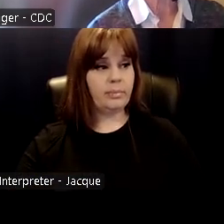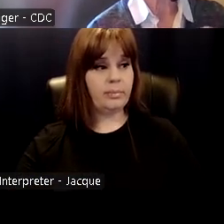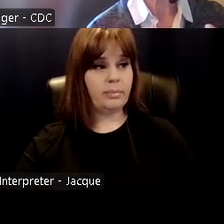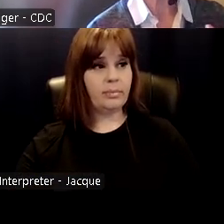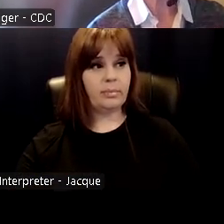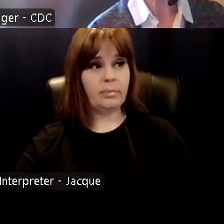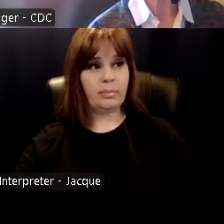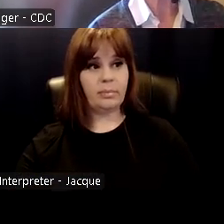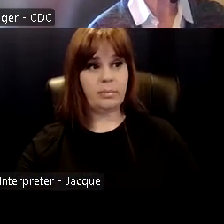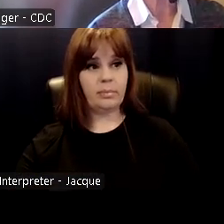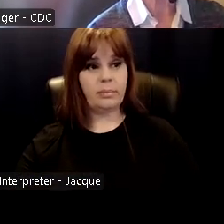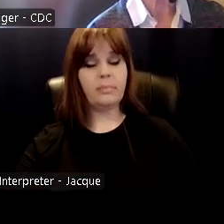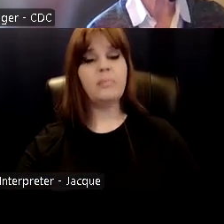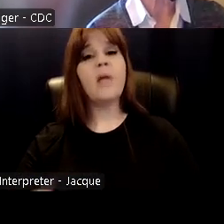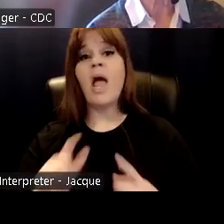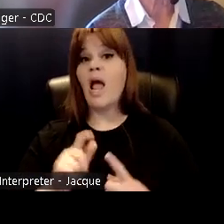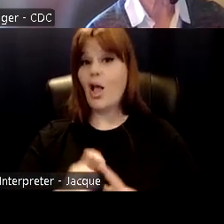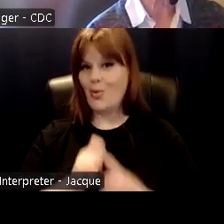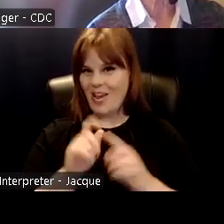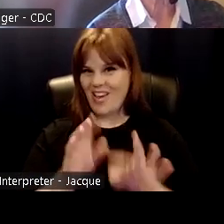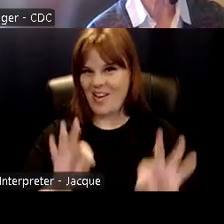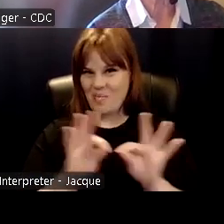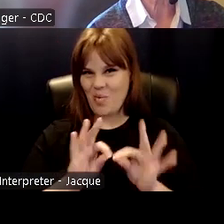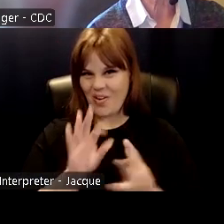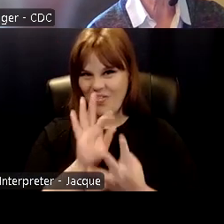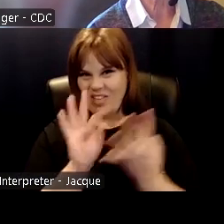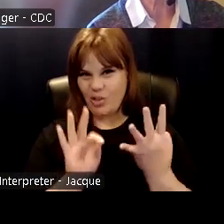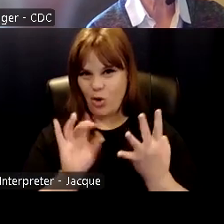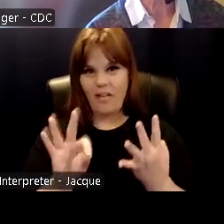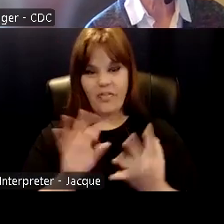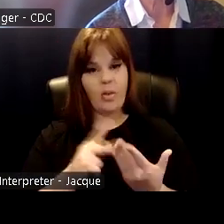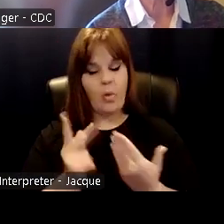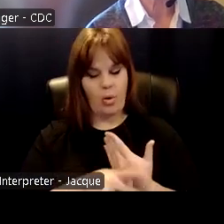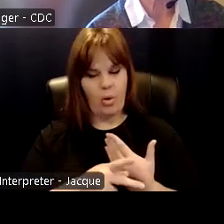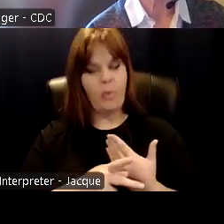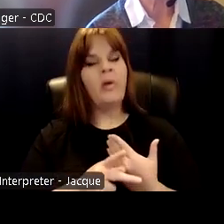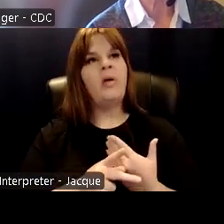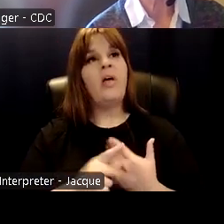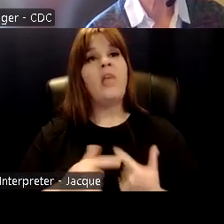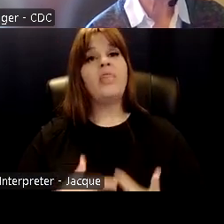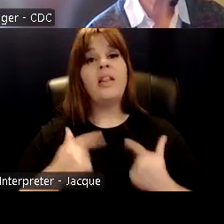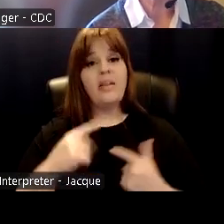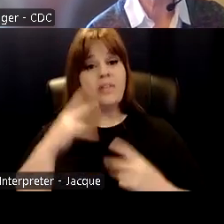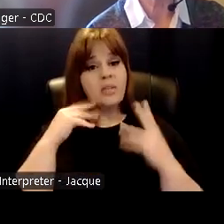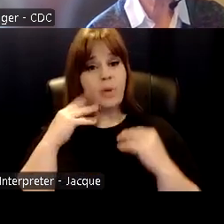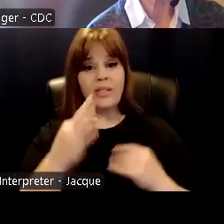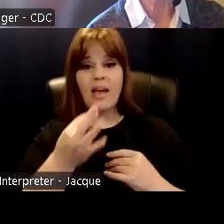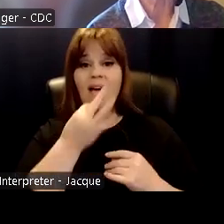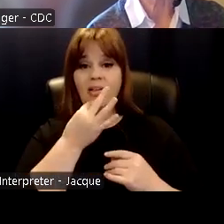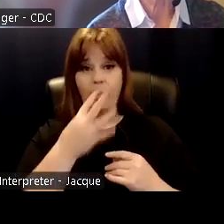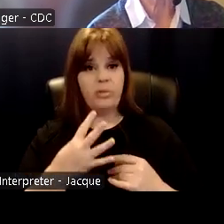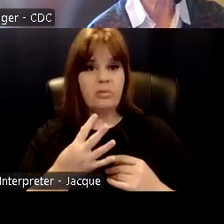A unique and important feature of this program was that lived experience experts, many of whom